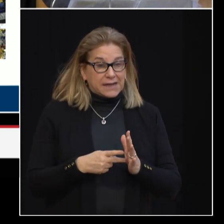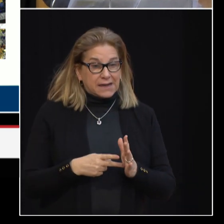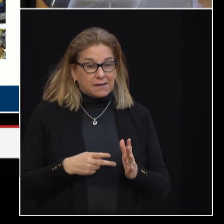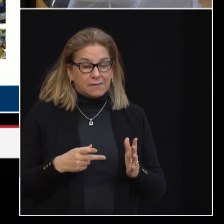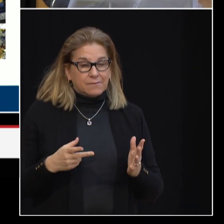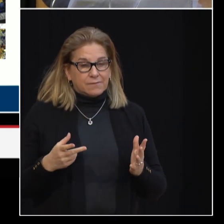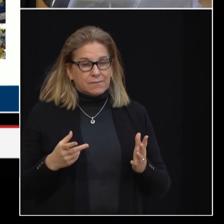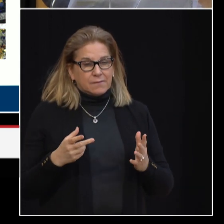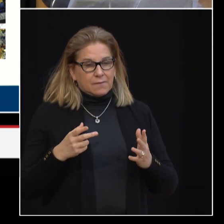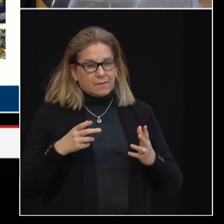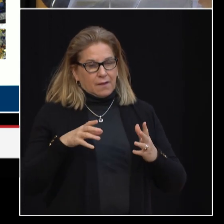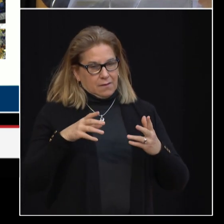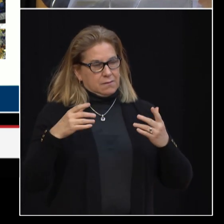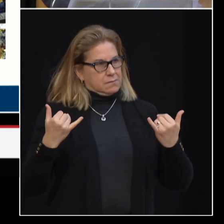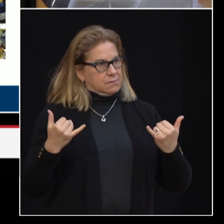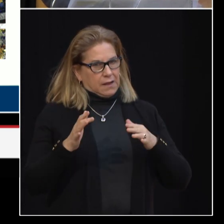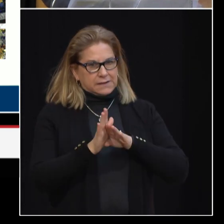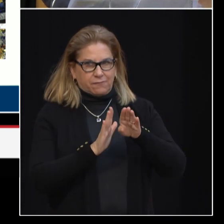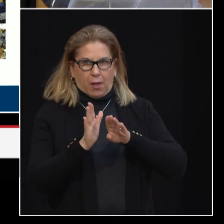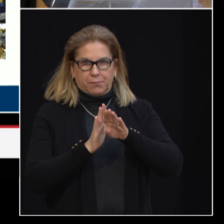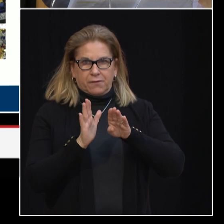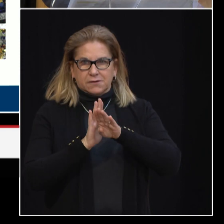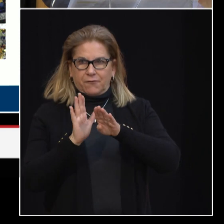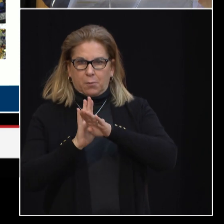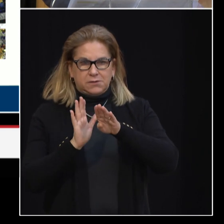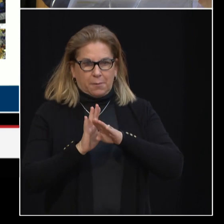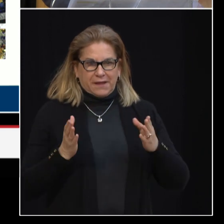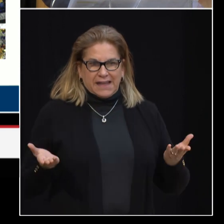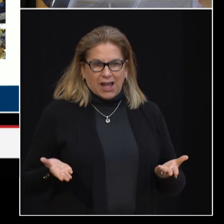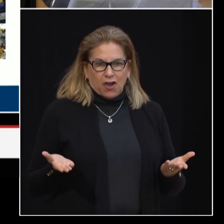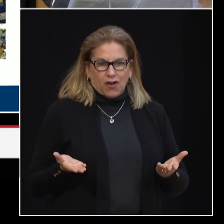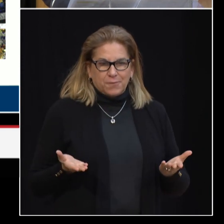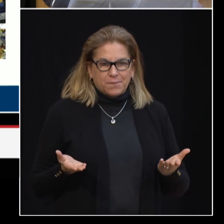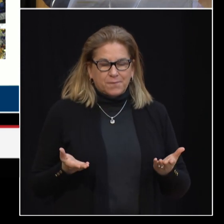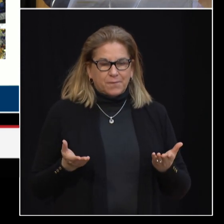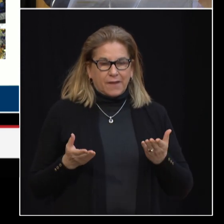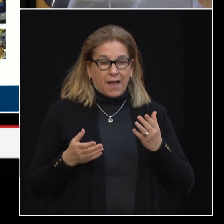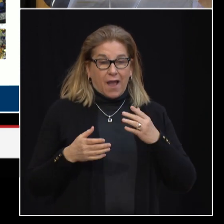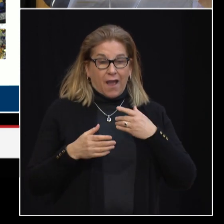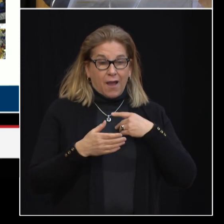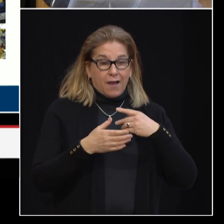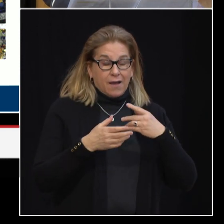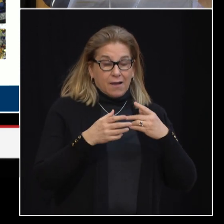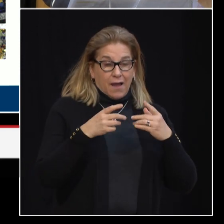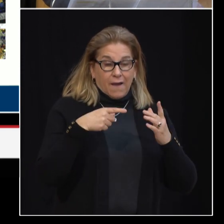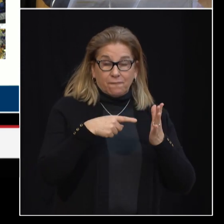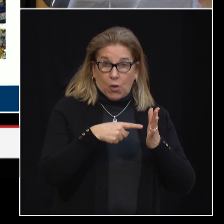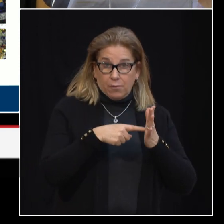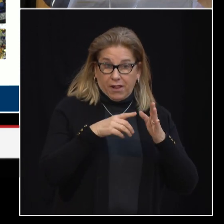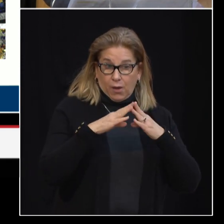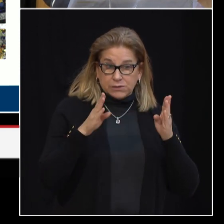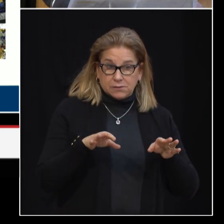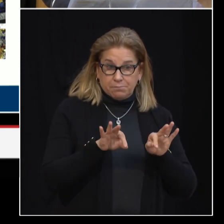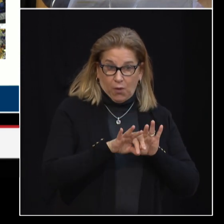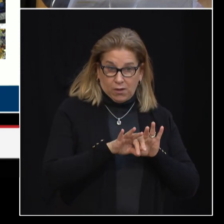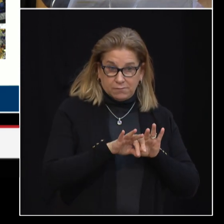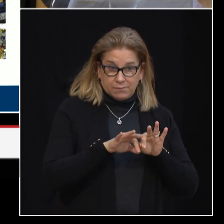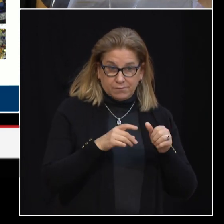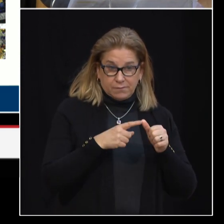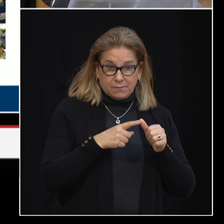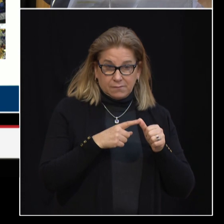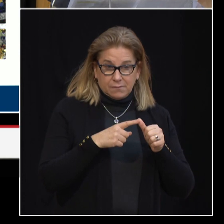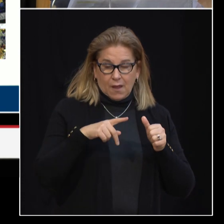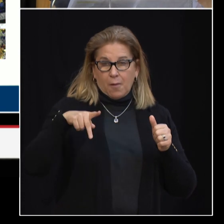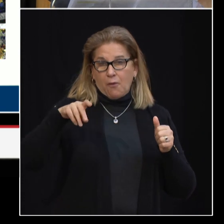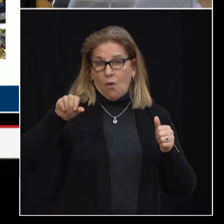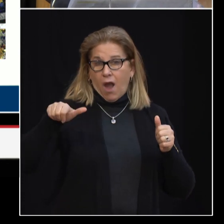developer, Preservation for Affordable Housing, or POA, is seeking a local minority development partner to lead the